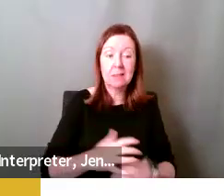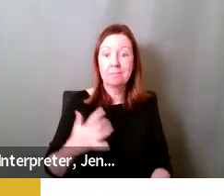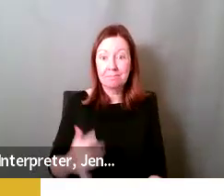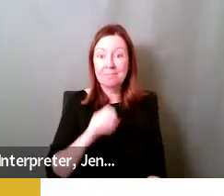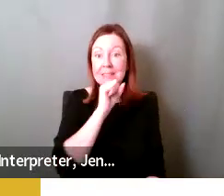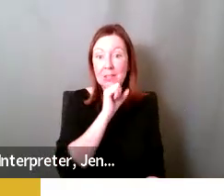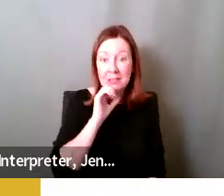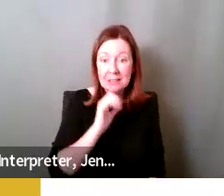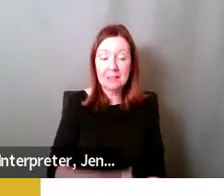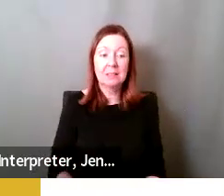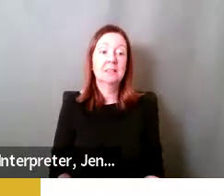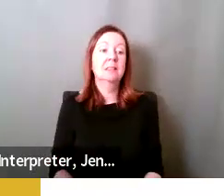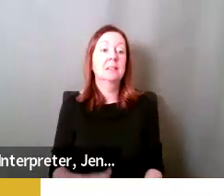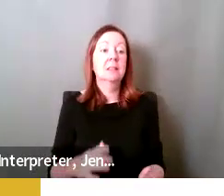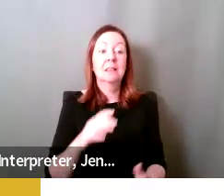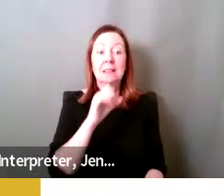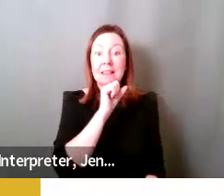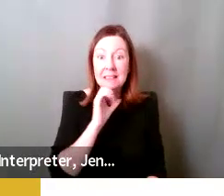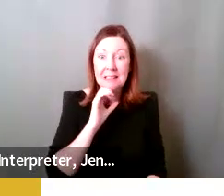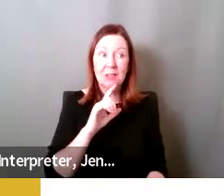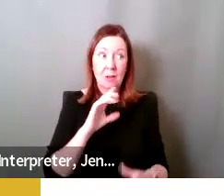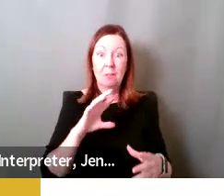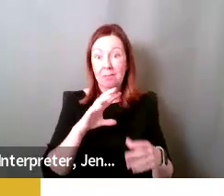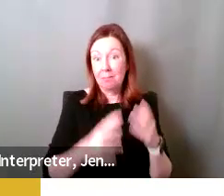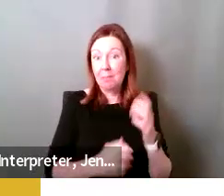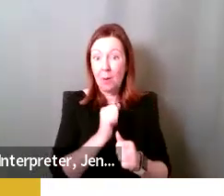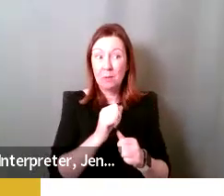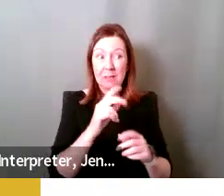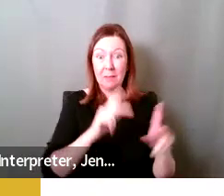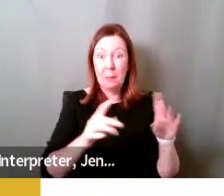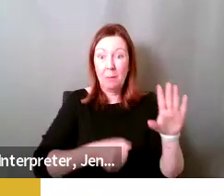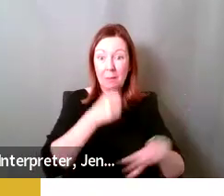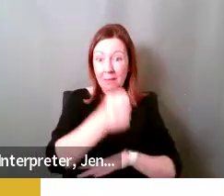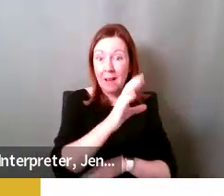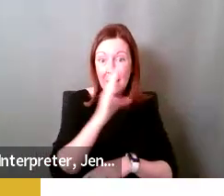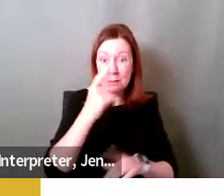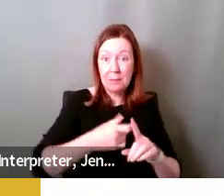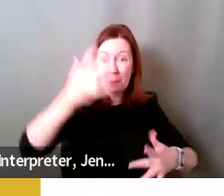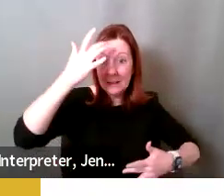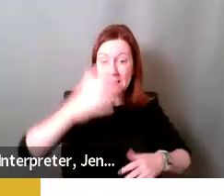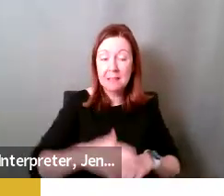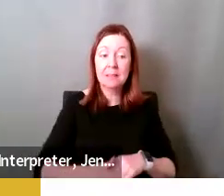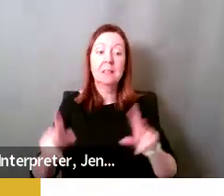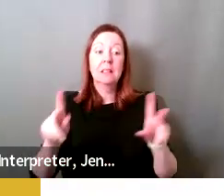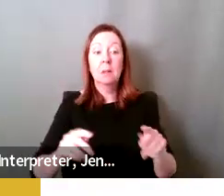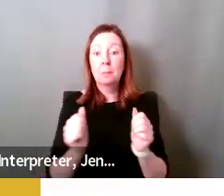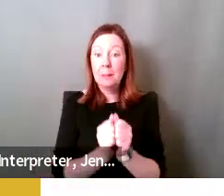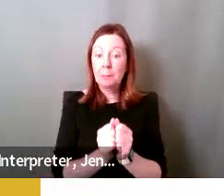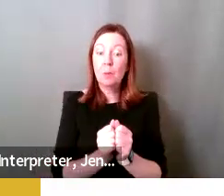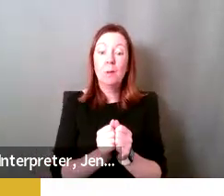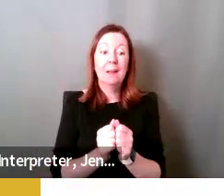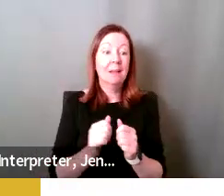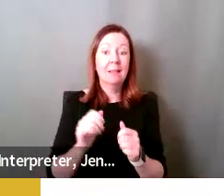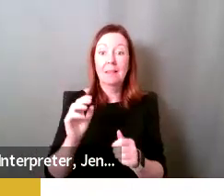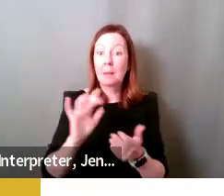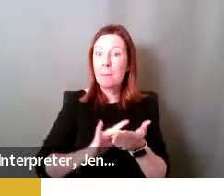typically seniors. Seniors make up the vast majority of hospitalizations. People with underlying medical